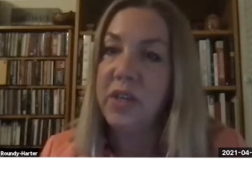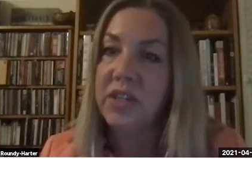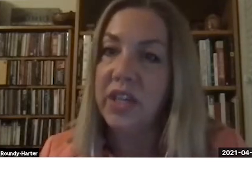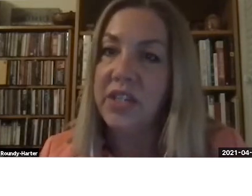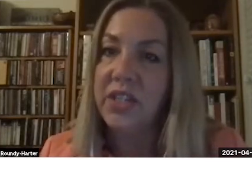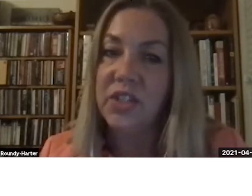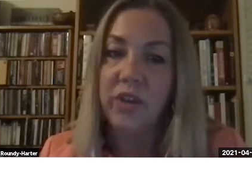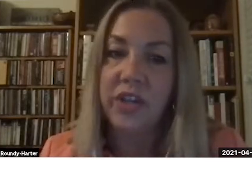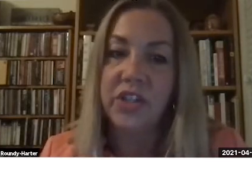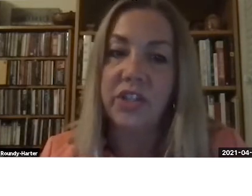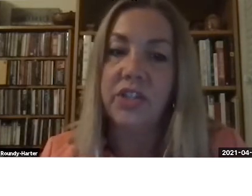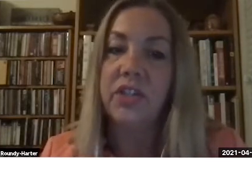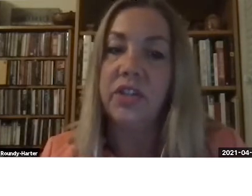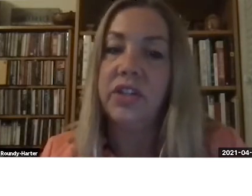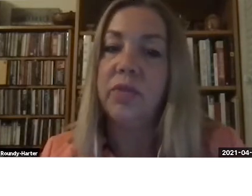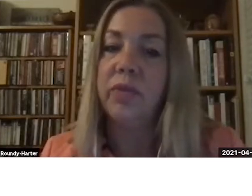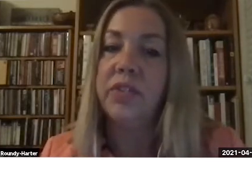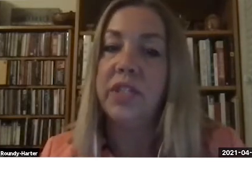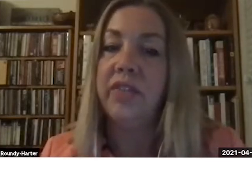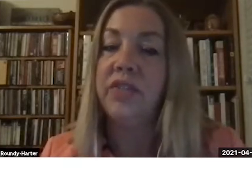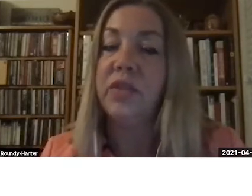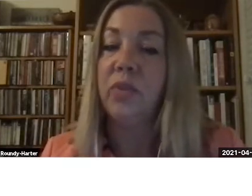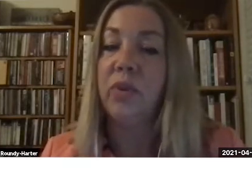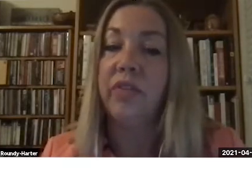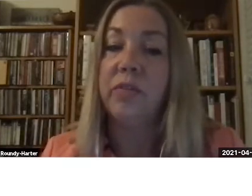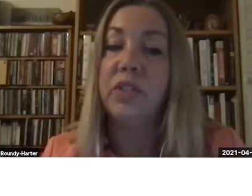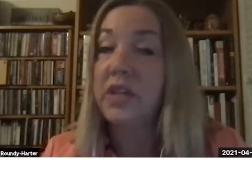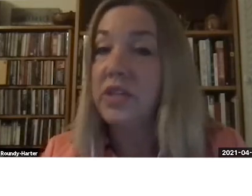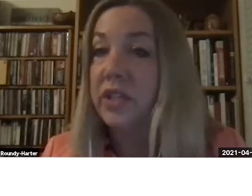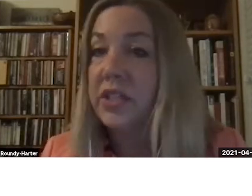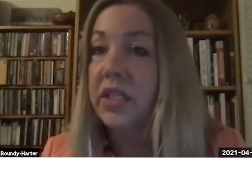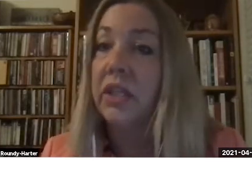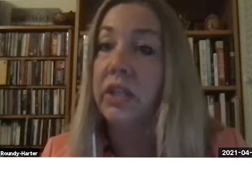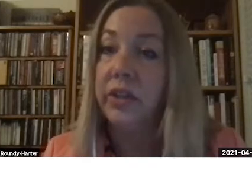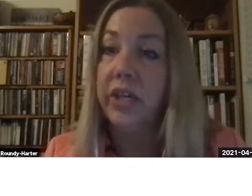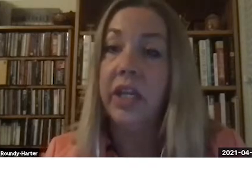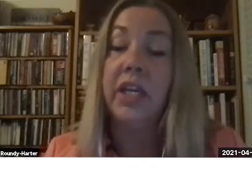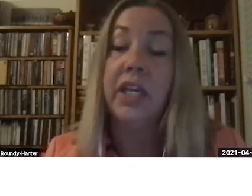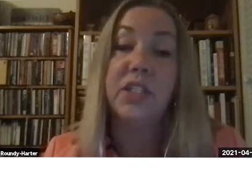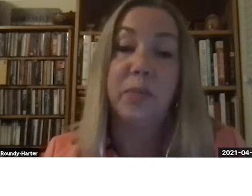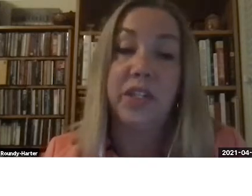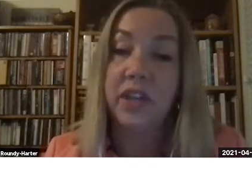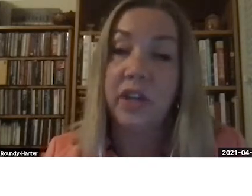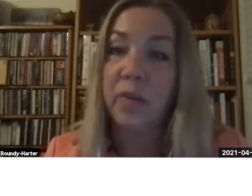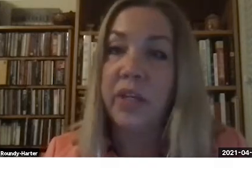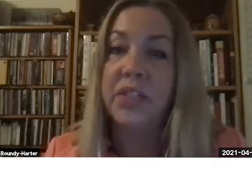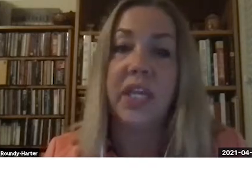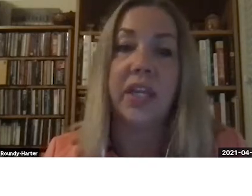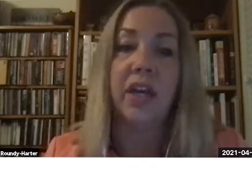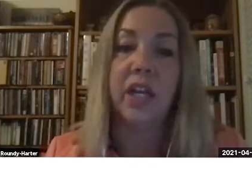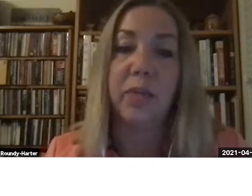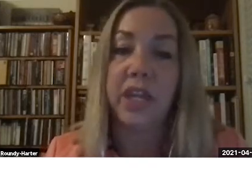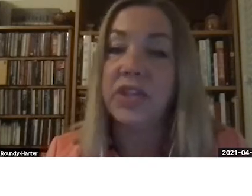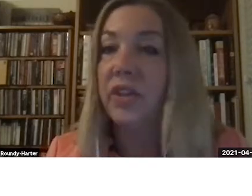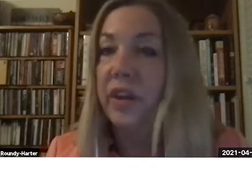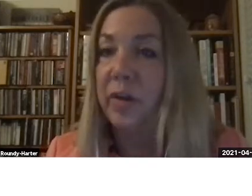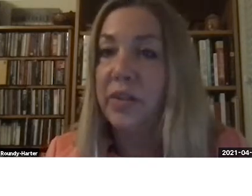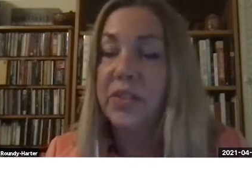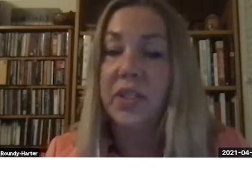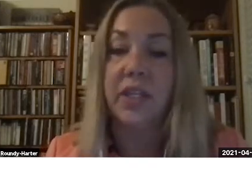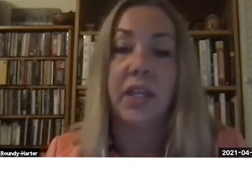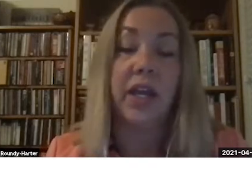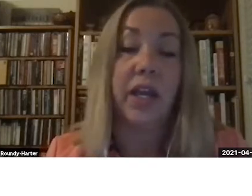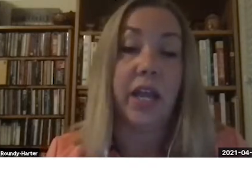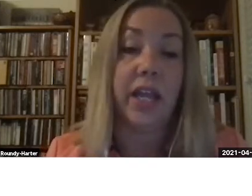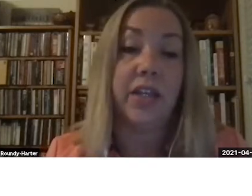to specialized instruction, the students will receive support from specialists, including speech therapists and occupational